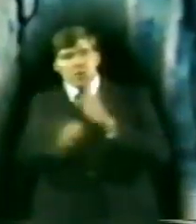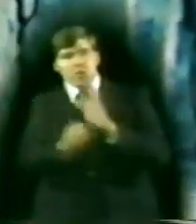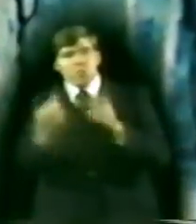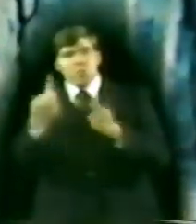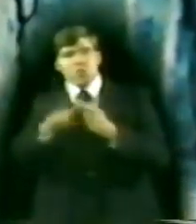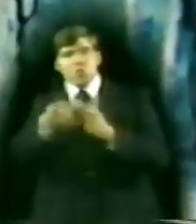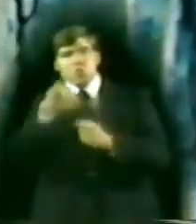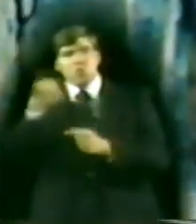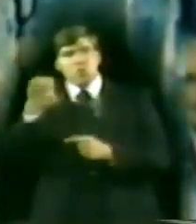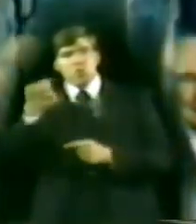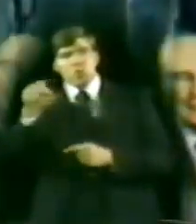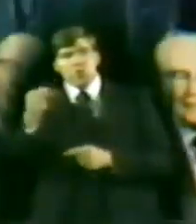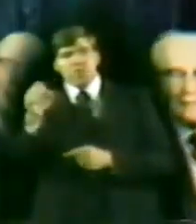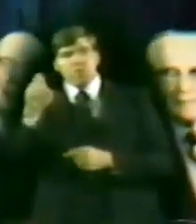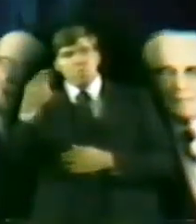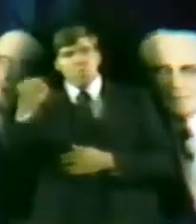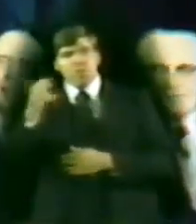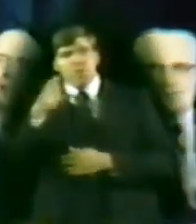and Oliver Cowdery.